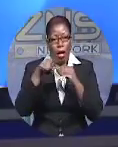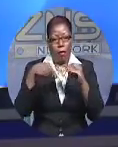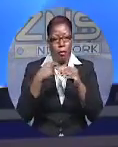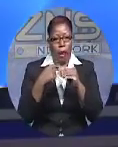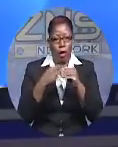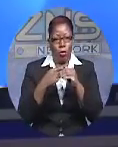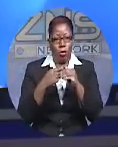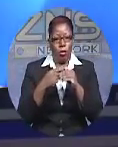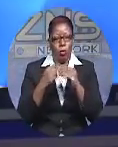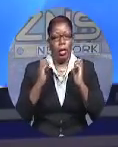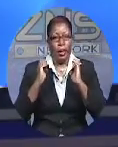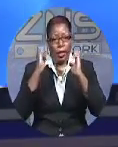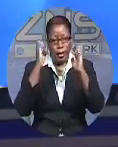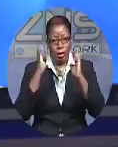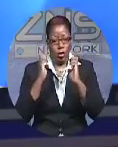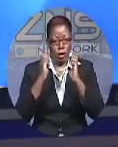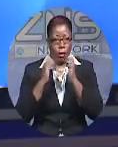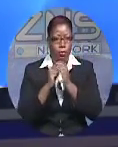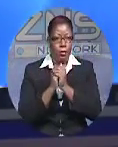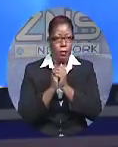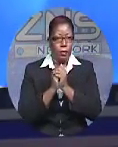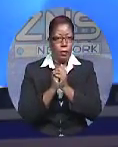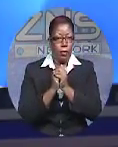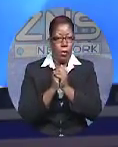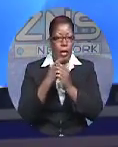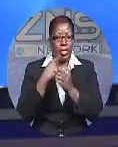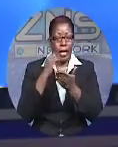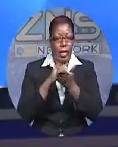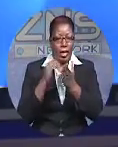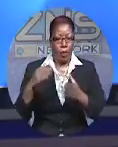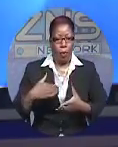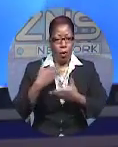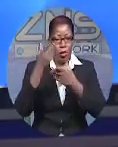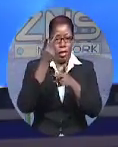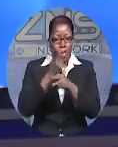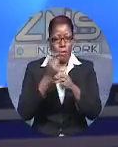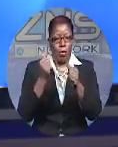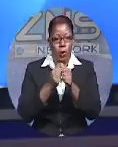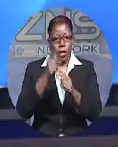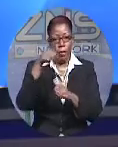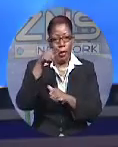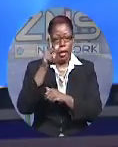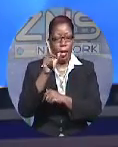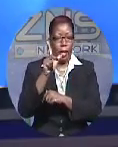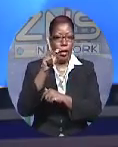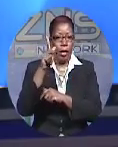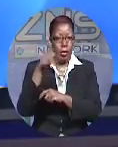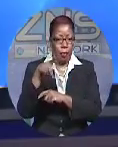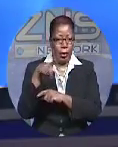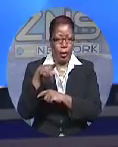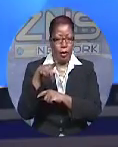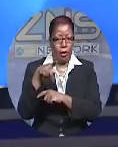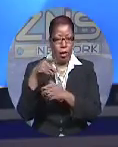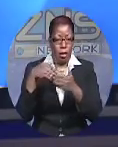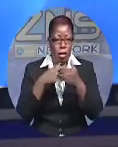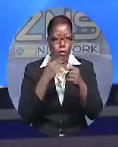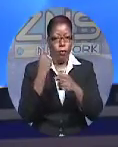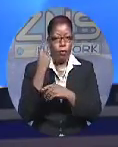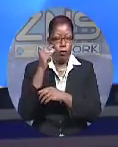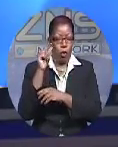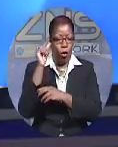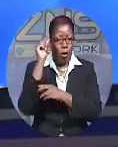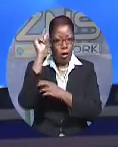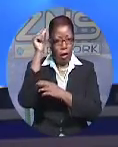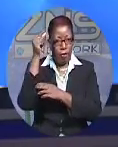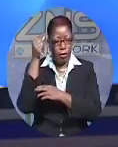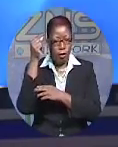reform proposal. Chairman Roberts said the proposal is in keeping with the PLP's election pledge in its charter for governance. The statement went on